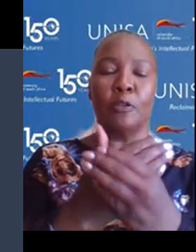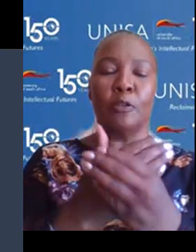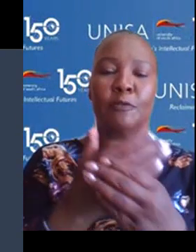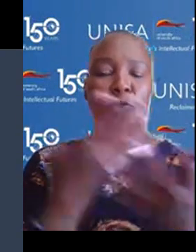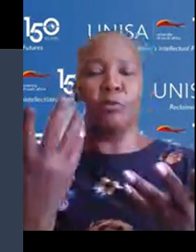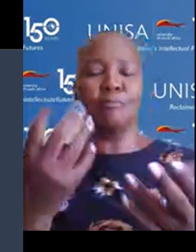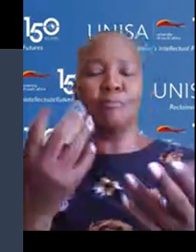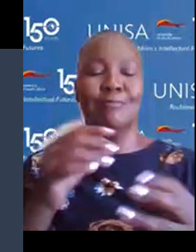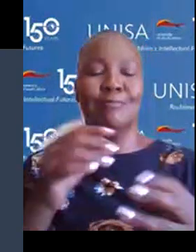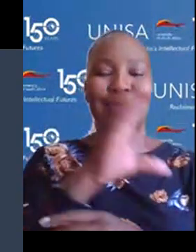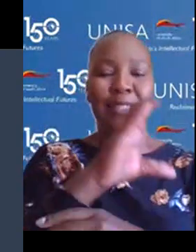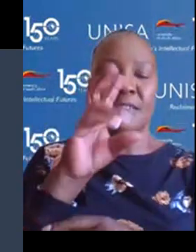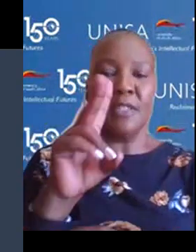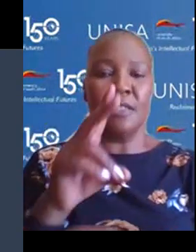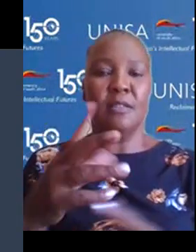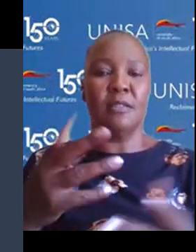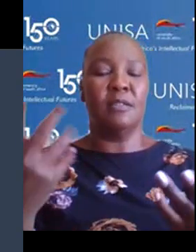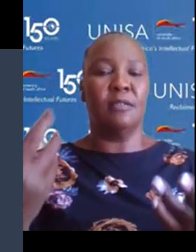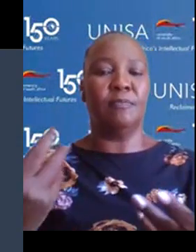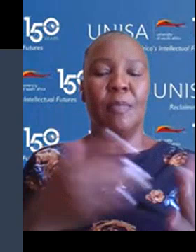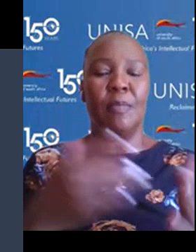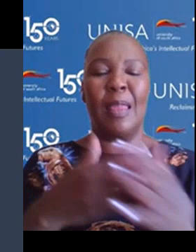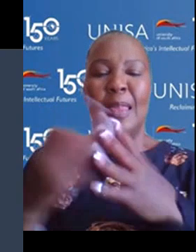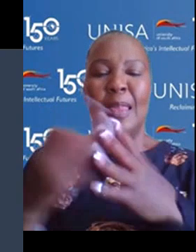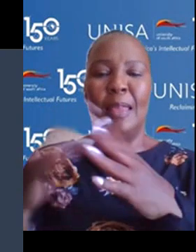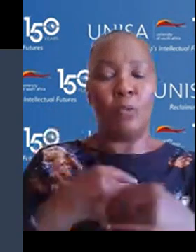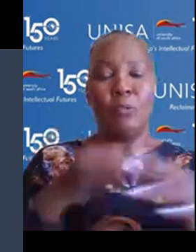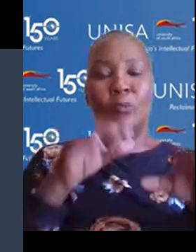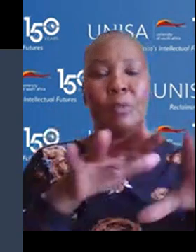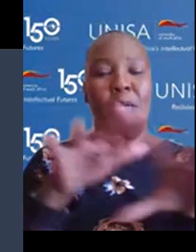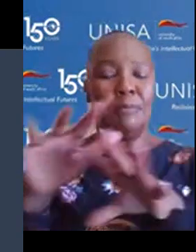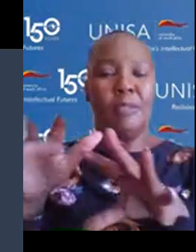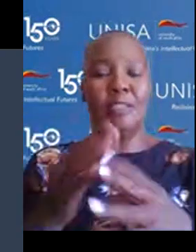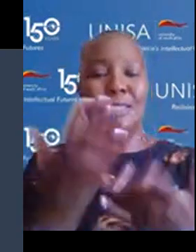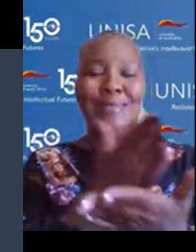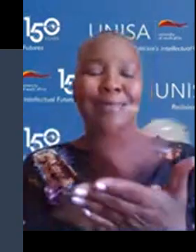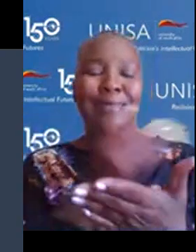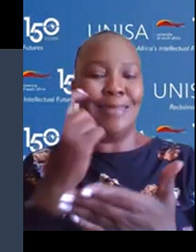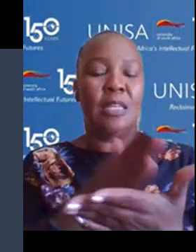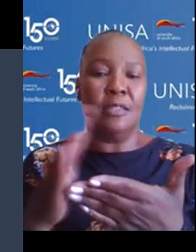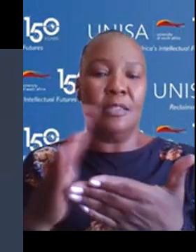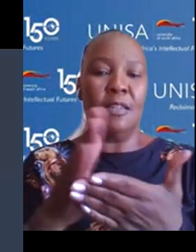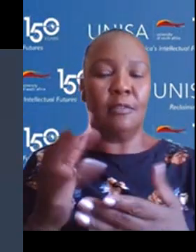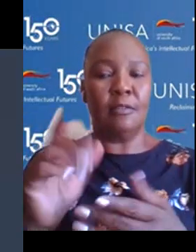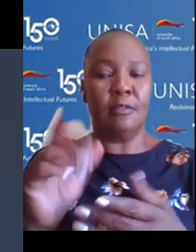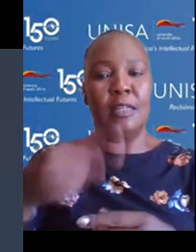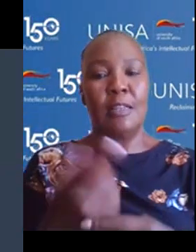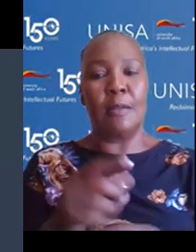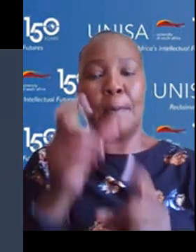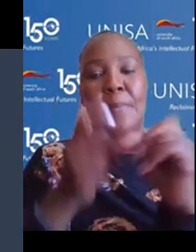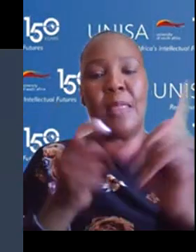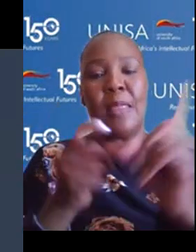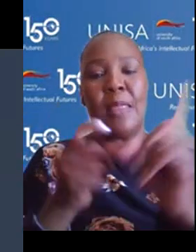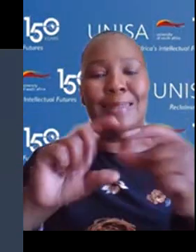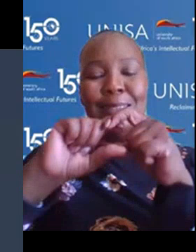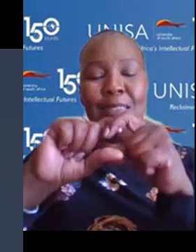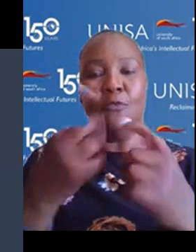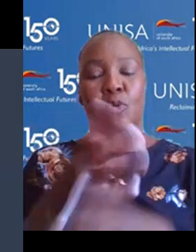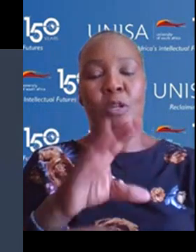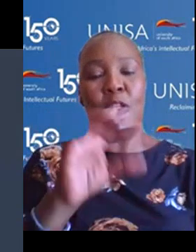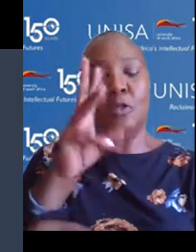CV, any thing that you want to make public, to easily share it. You can just give somebody a link to your Sway, and